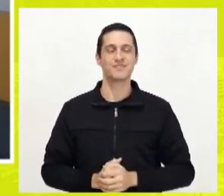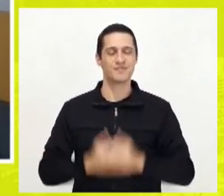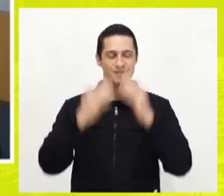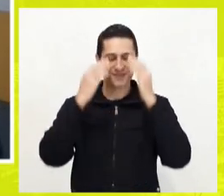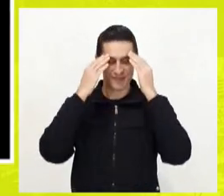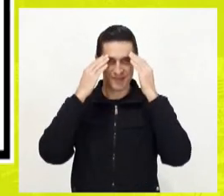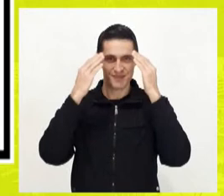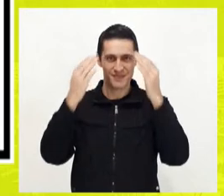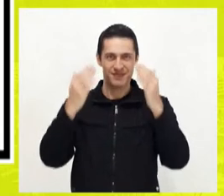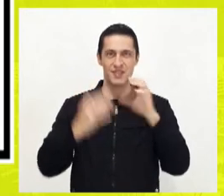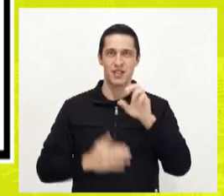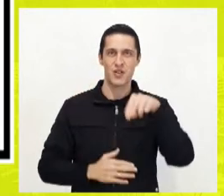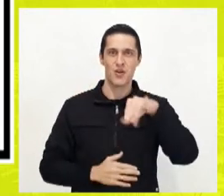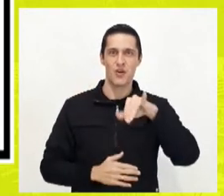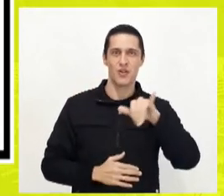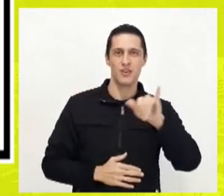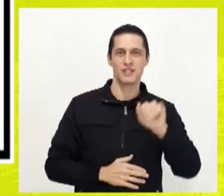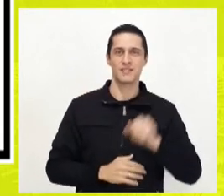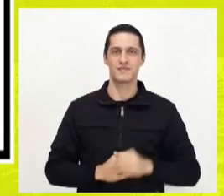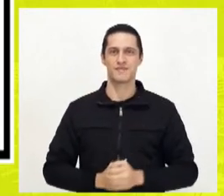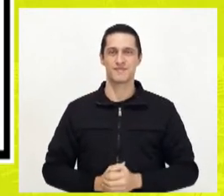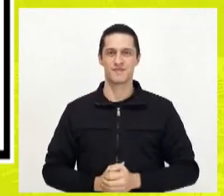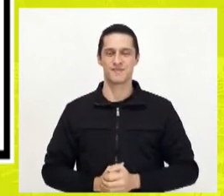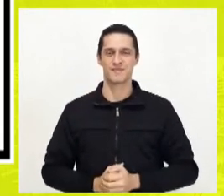you connie with